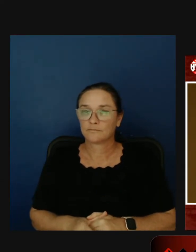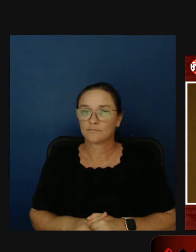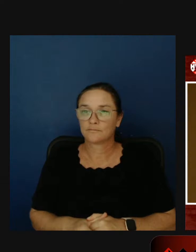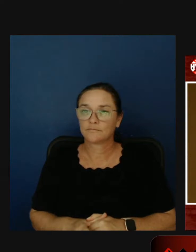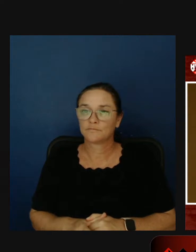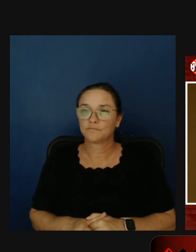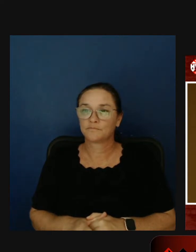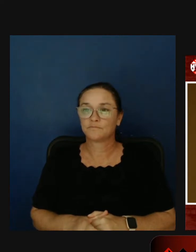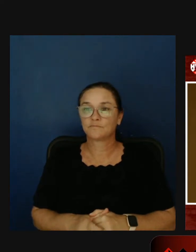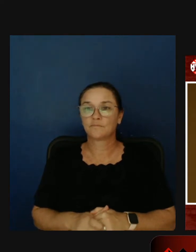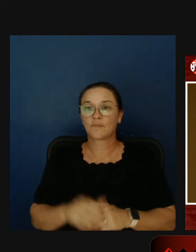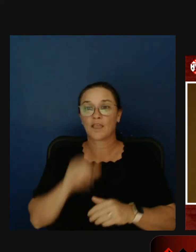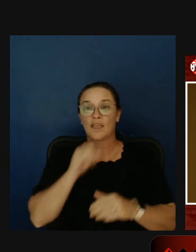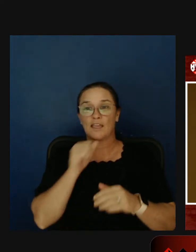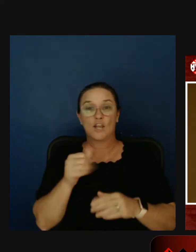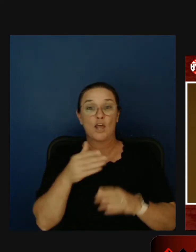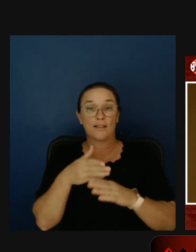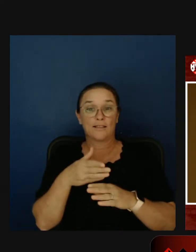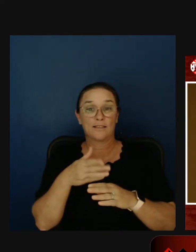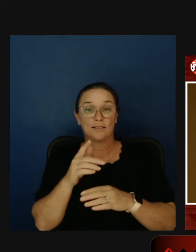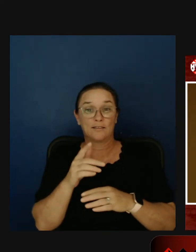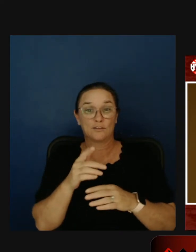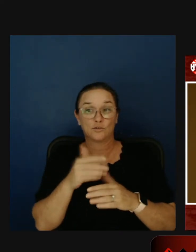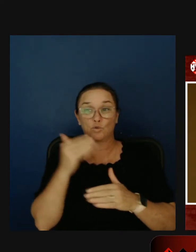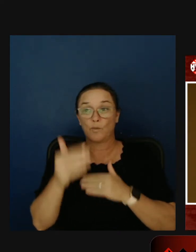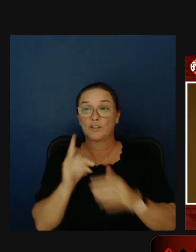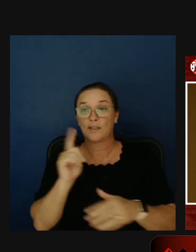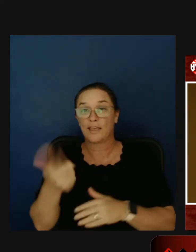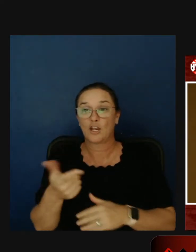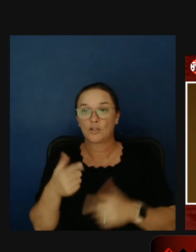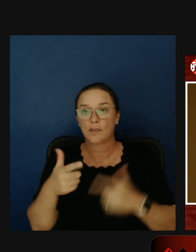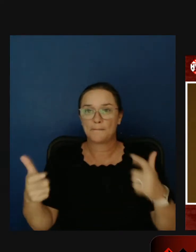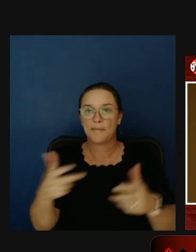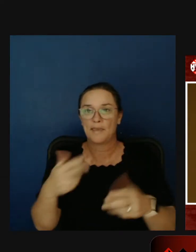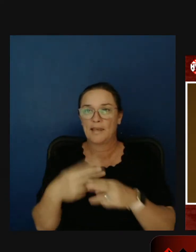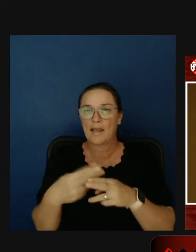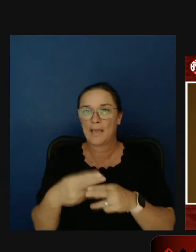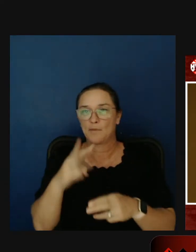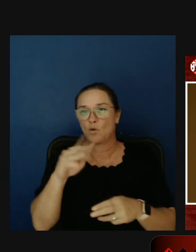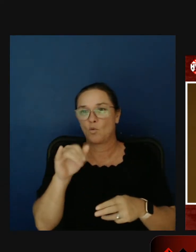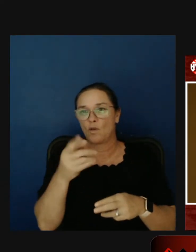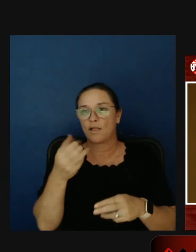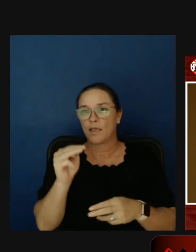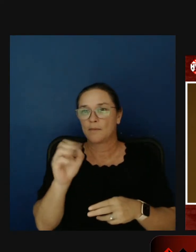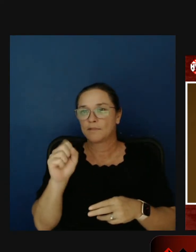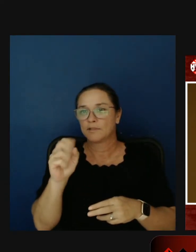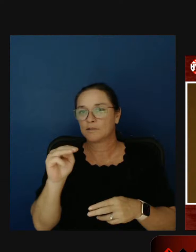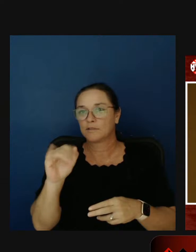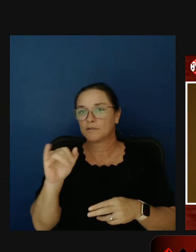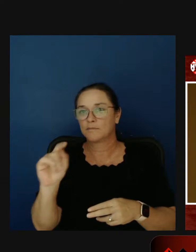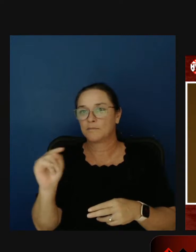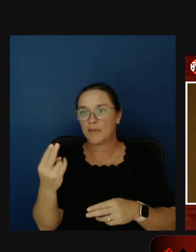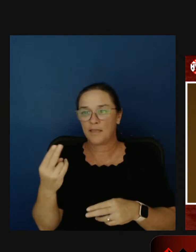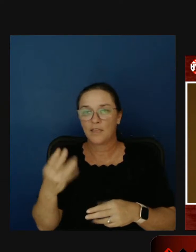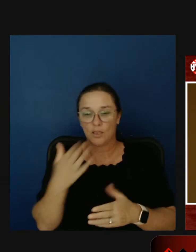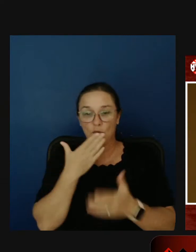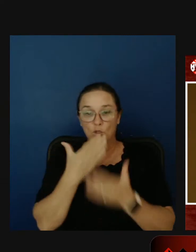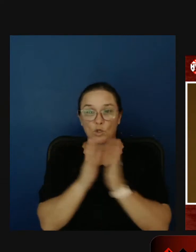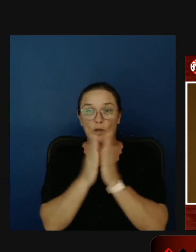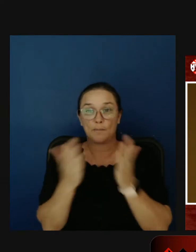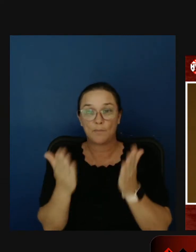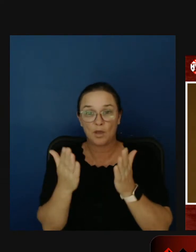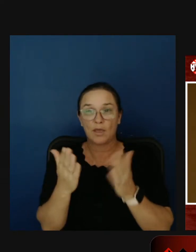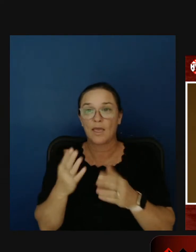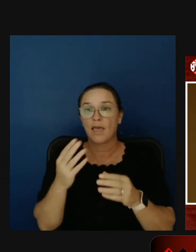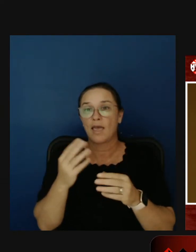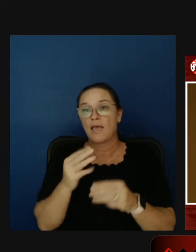But not long after him comes the real big name in geology, William Smith. And there's a very good book on this guy called The Map That Changed